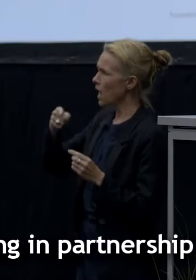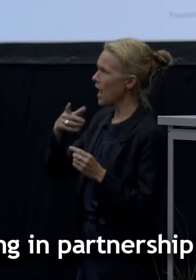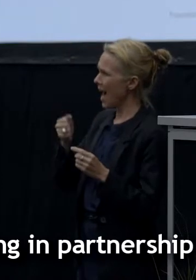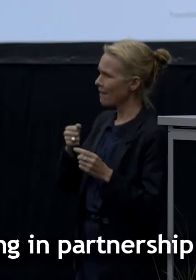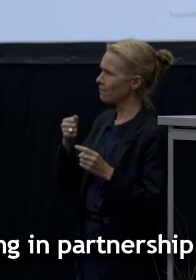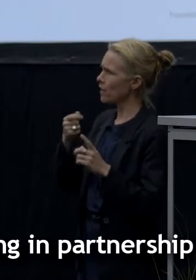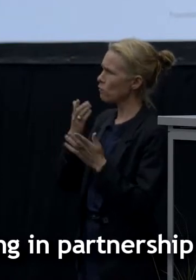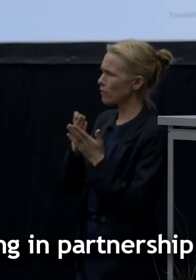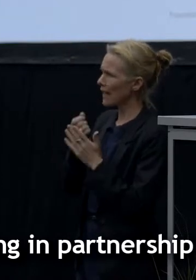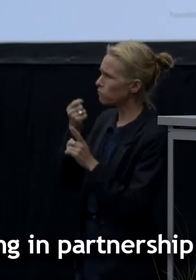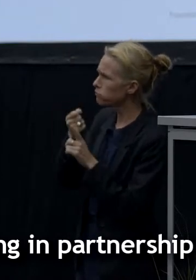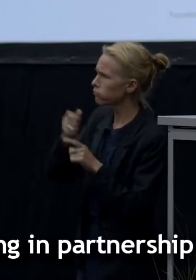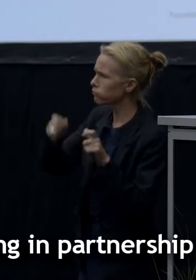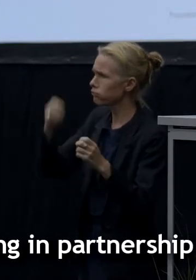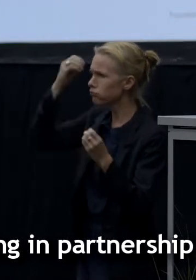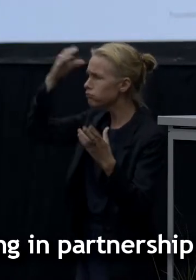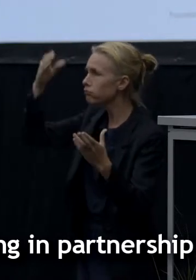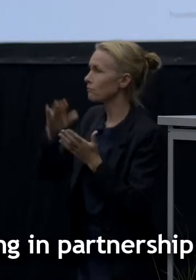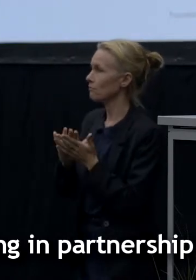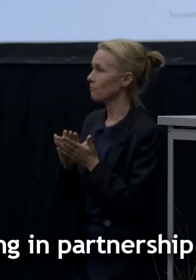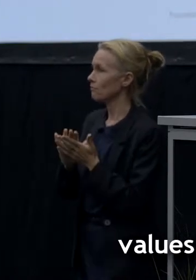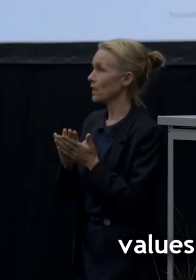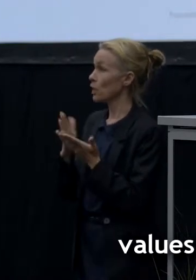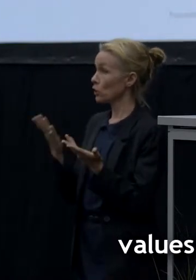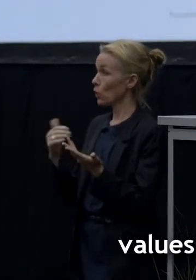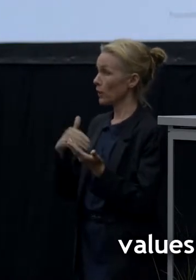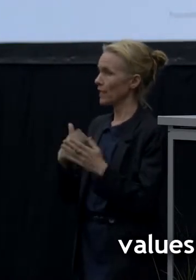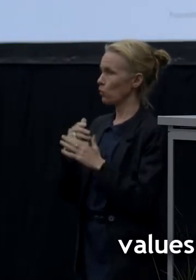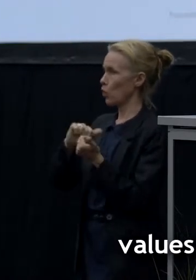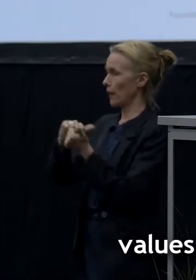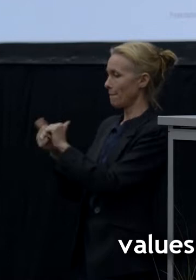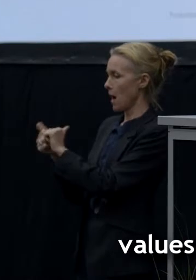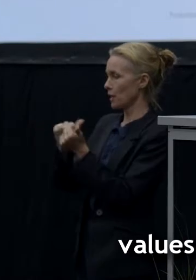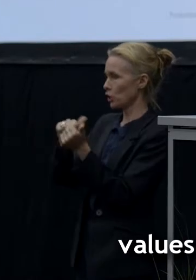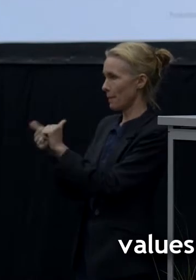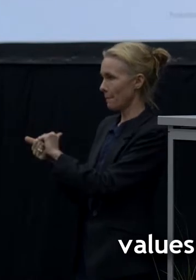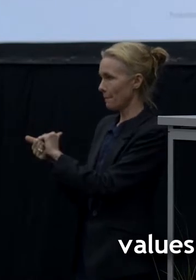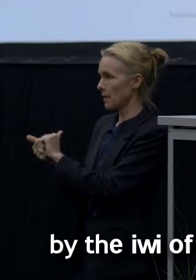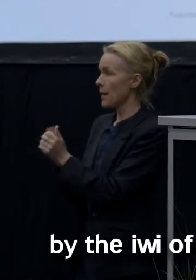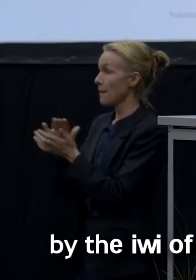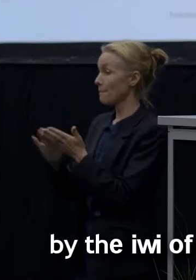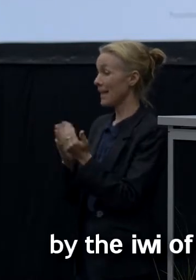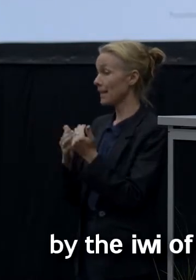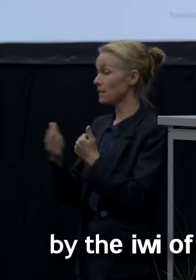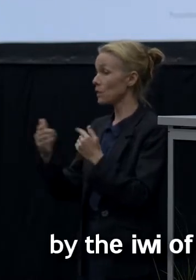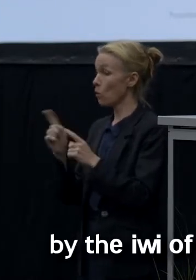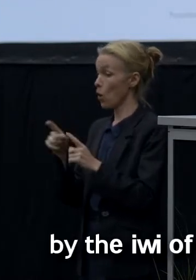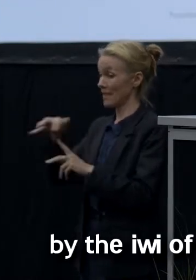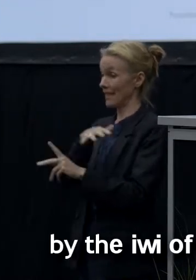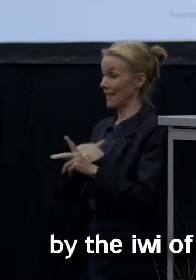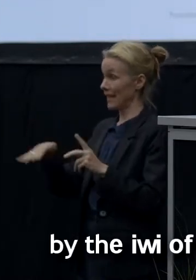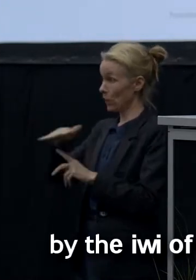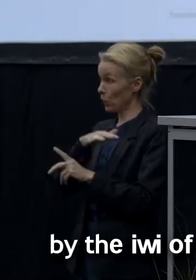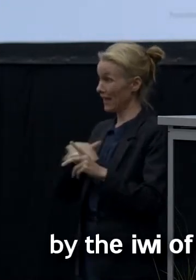in partnership will ensure the collective environmental vision, values and position inherited and held by the iwi of Kāpiti